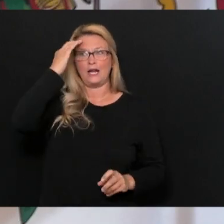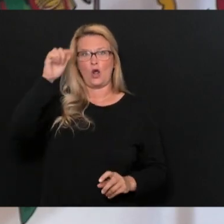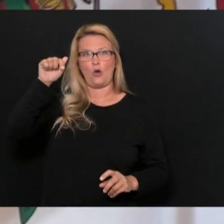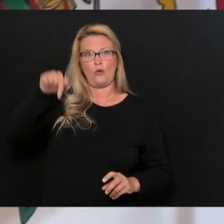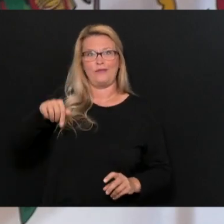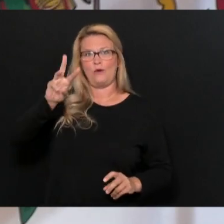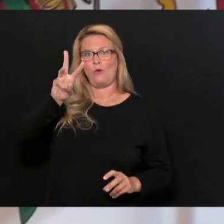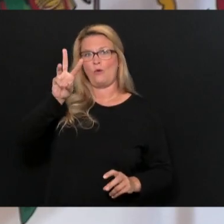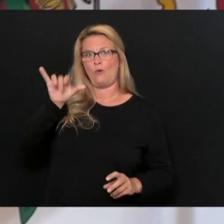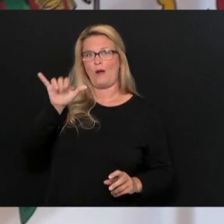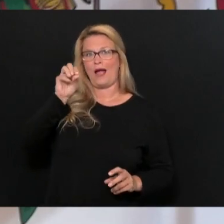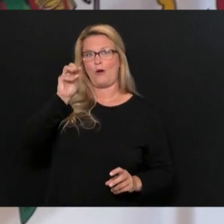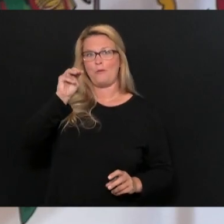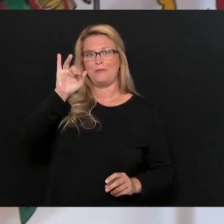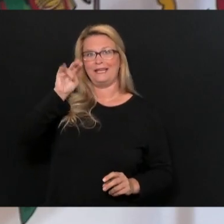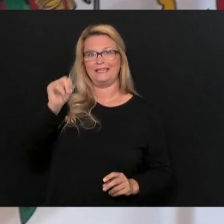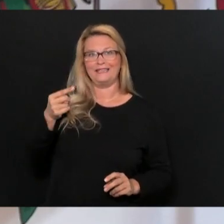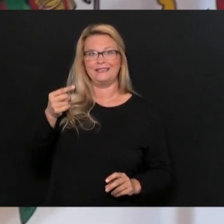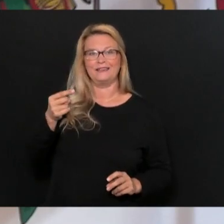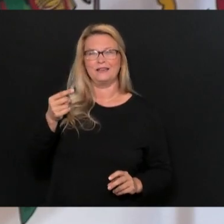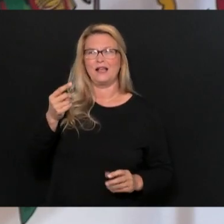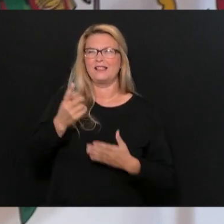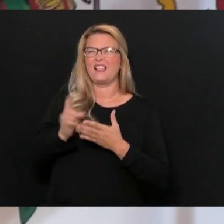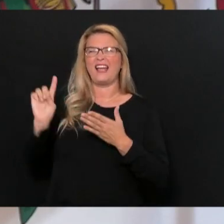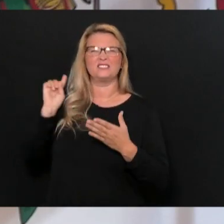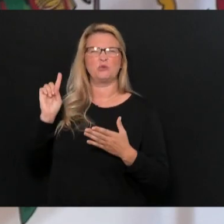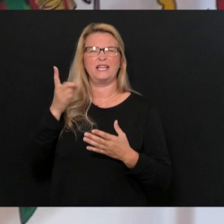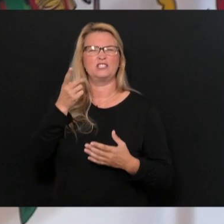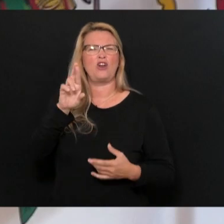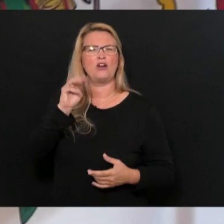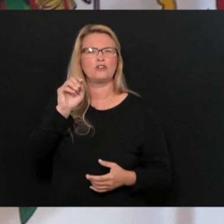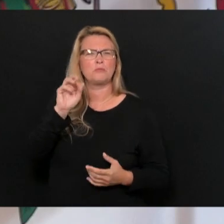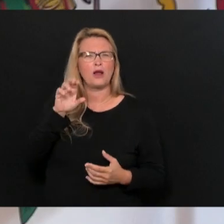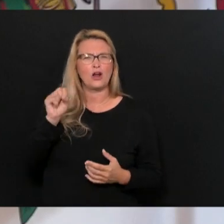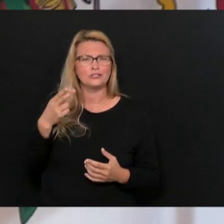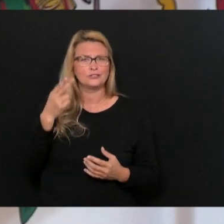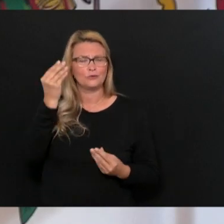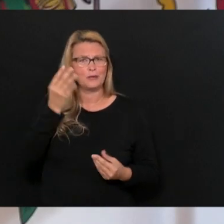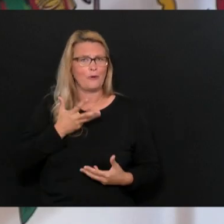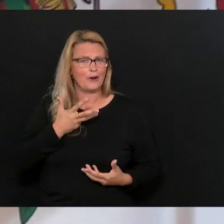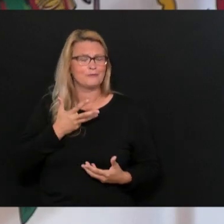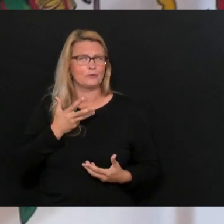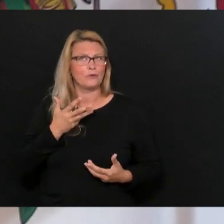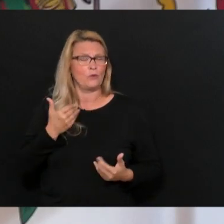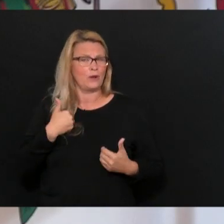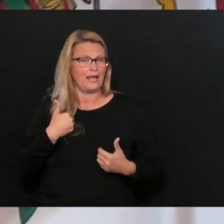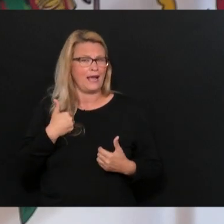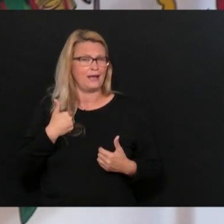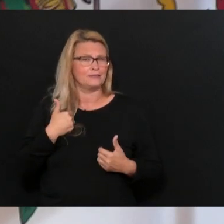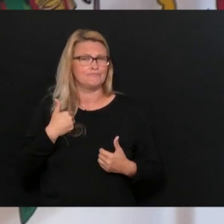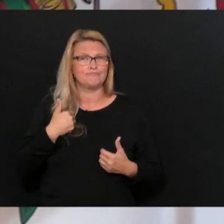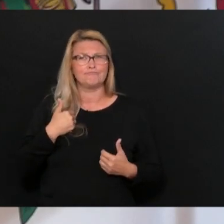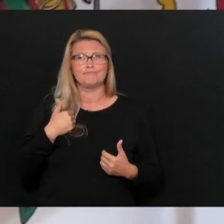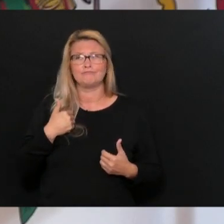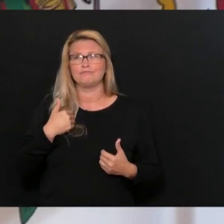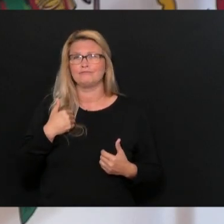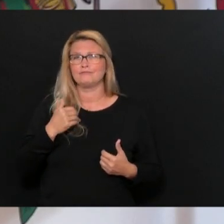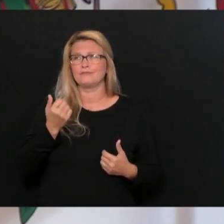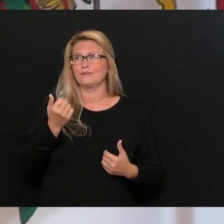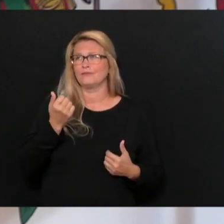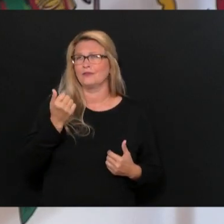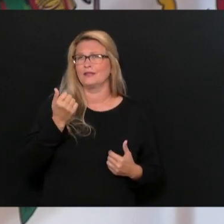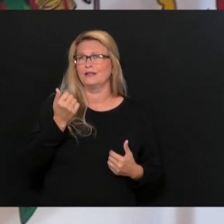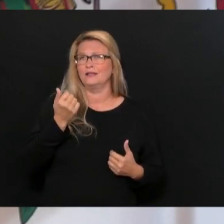County, maybe last week, Dr. Marsh was reporting to me, you know, we had tests like 16